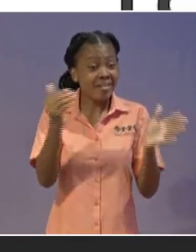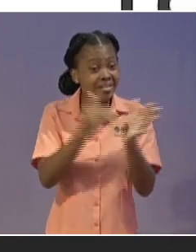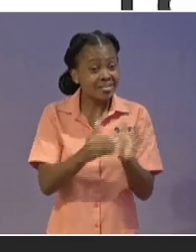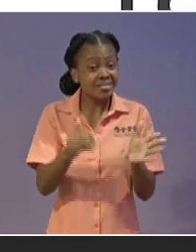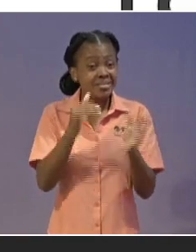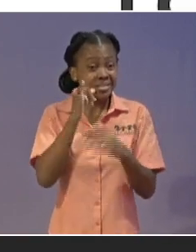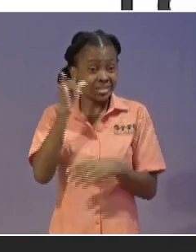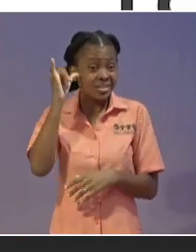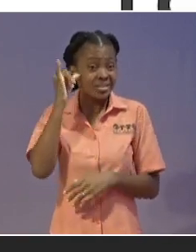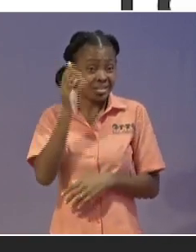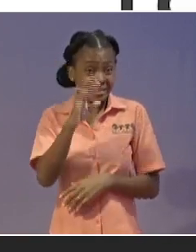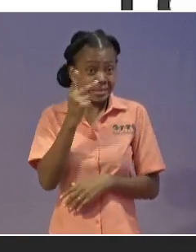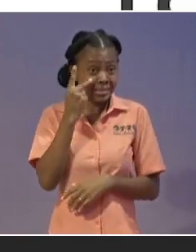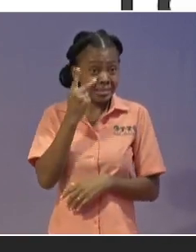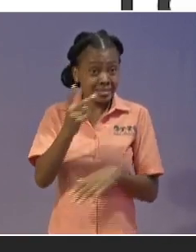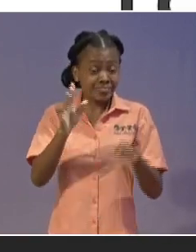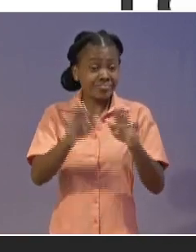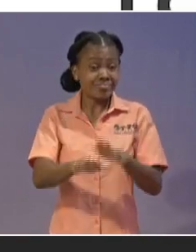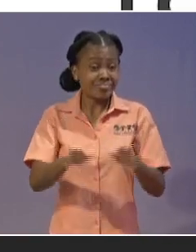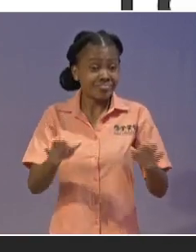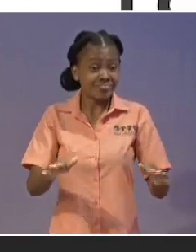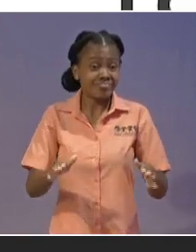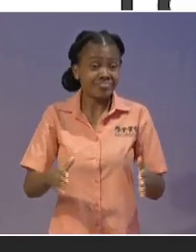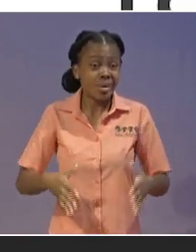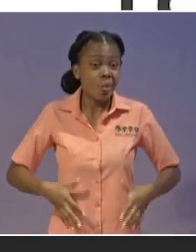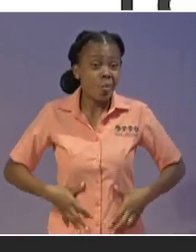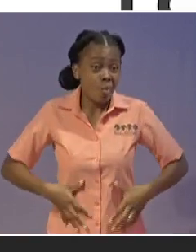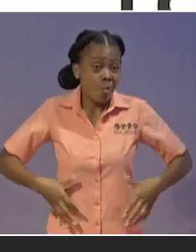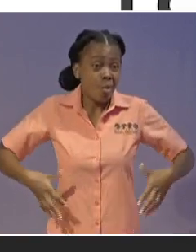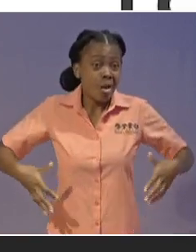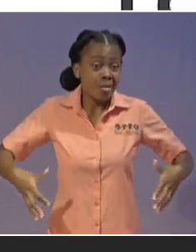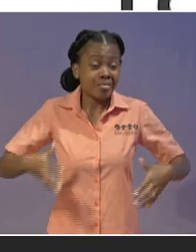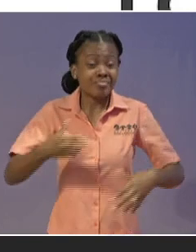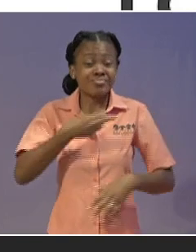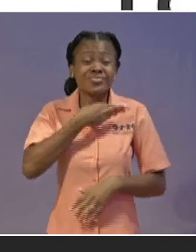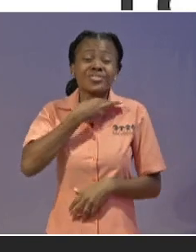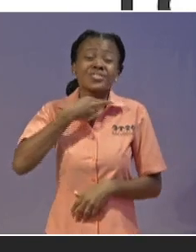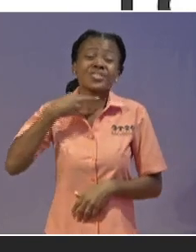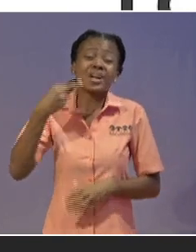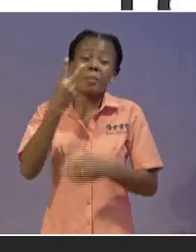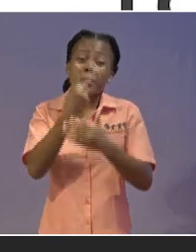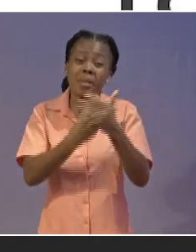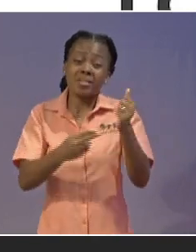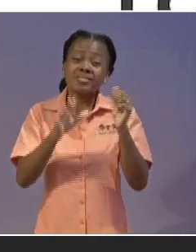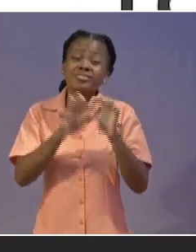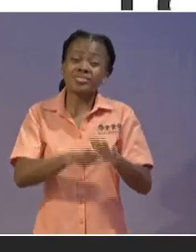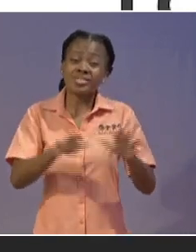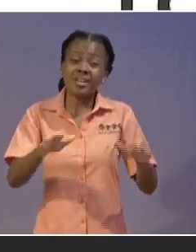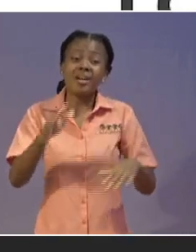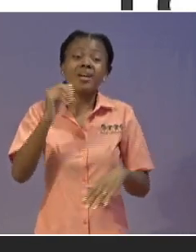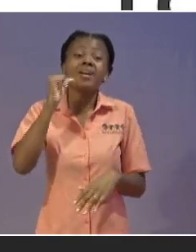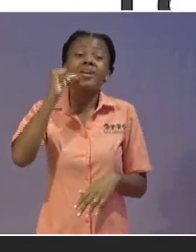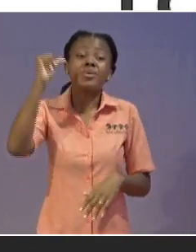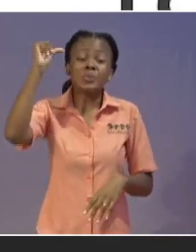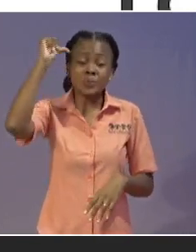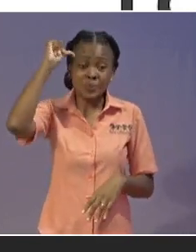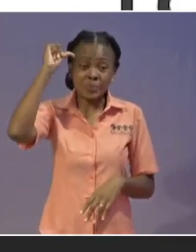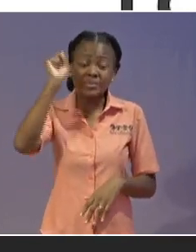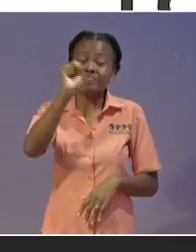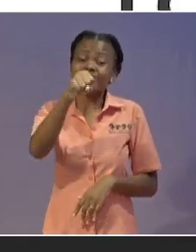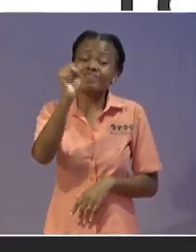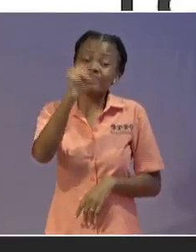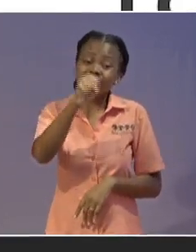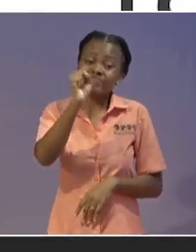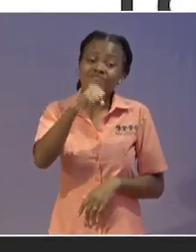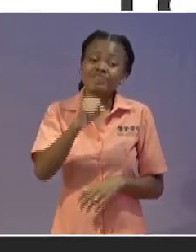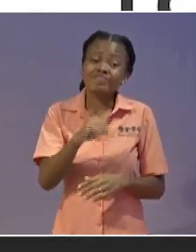main risk factor, both for adults and children, but more so with children in the hospital. Next